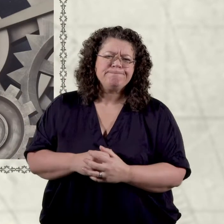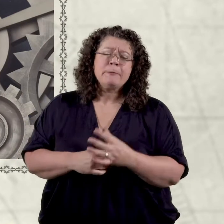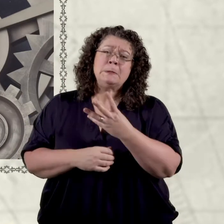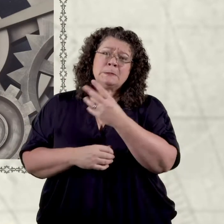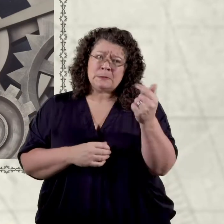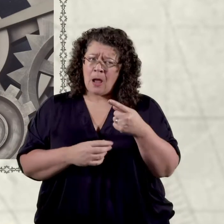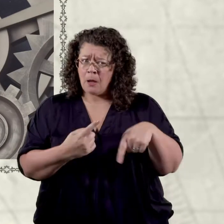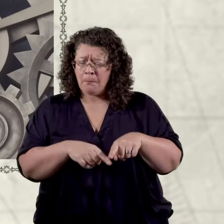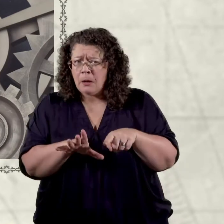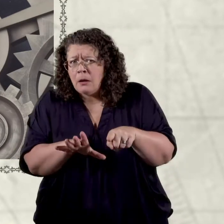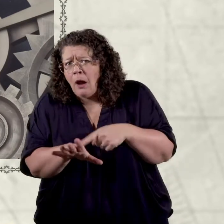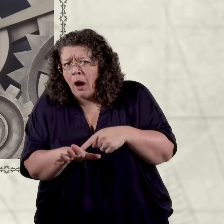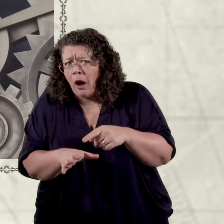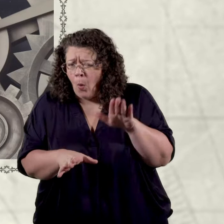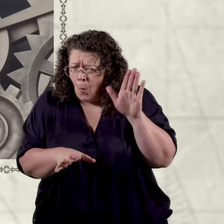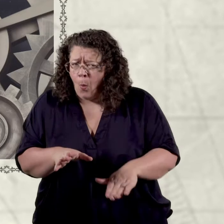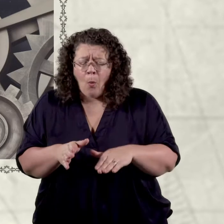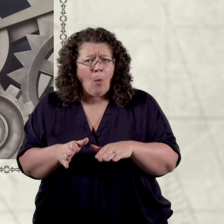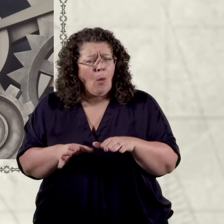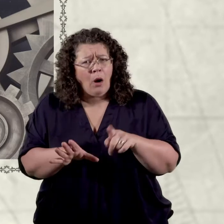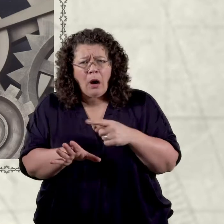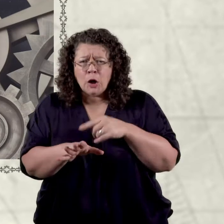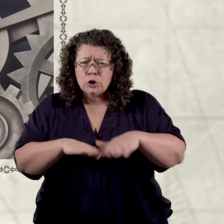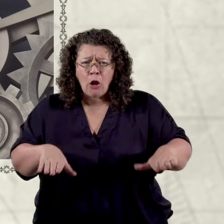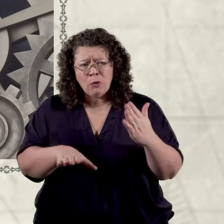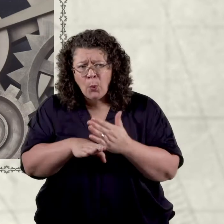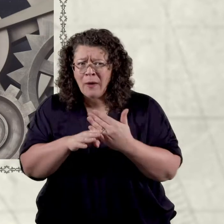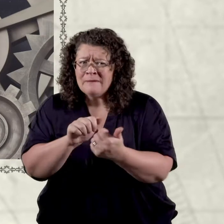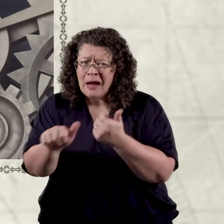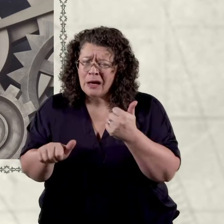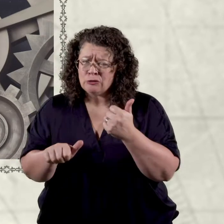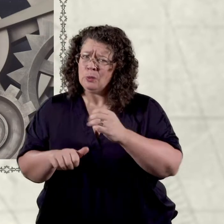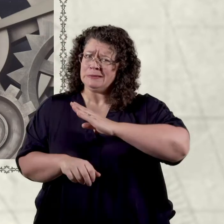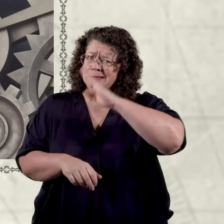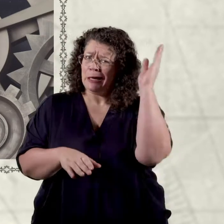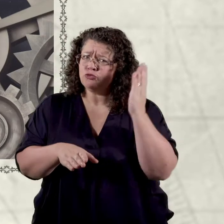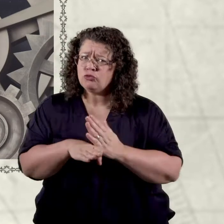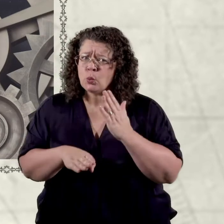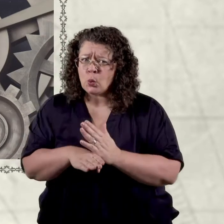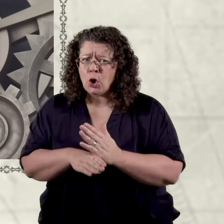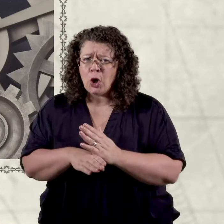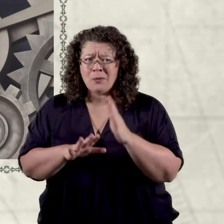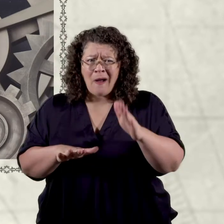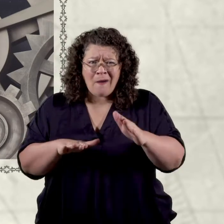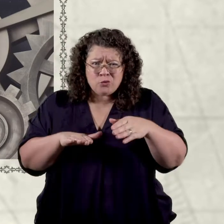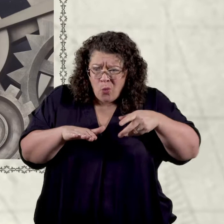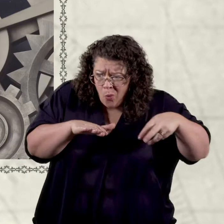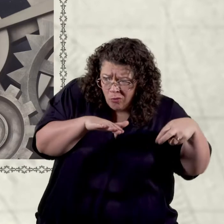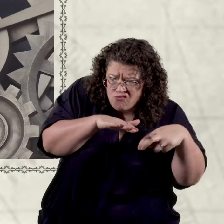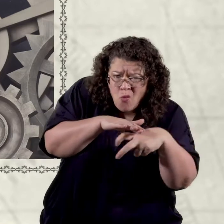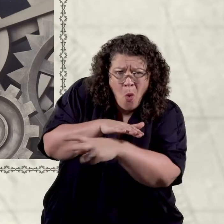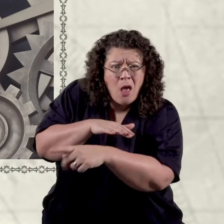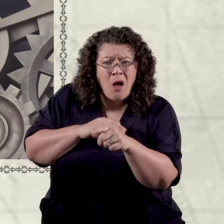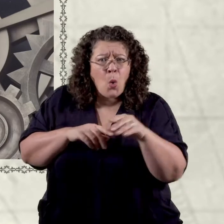Some very young children worked in these factories. Dangerous work it was too. They would have to crawl under the